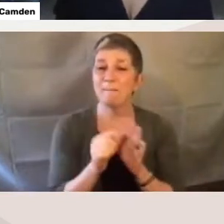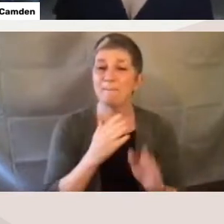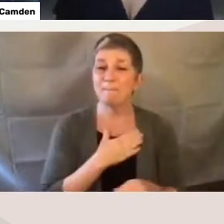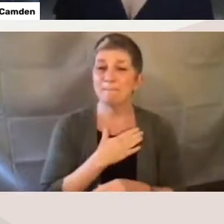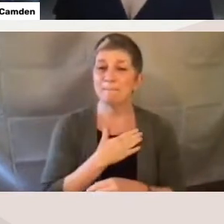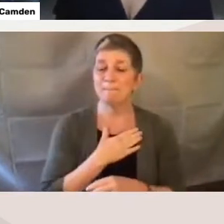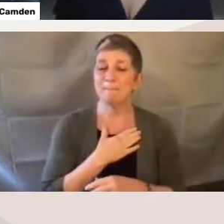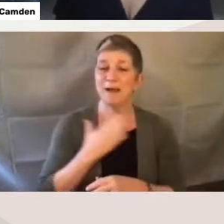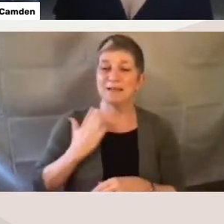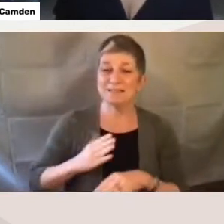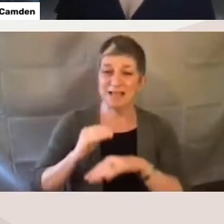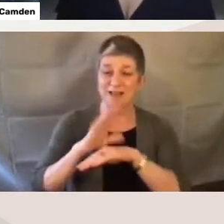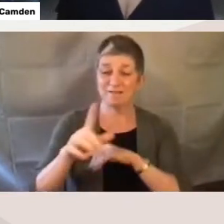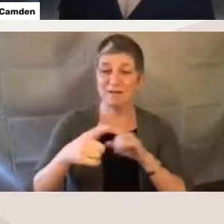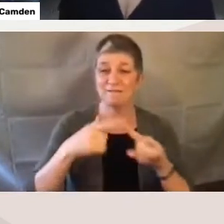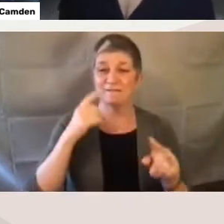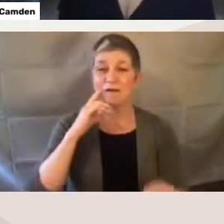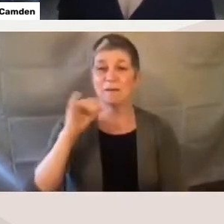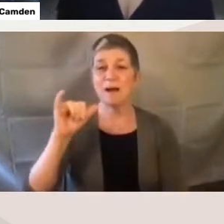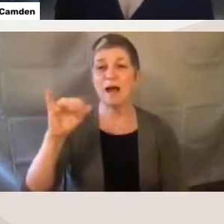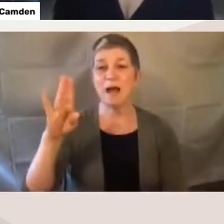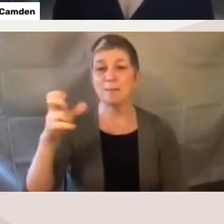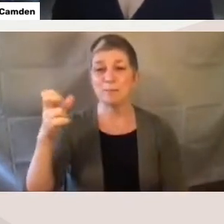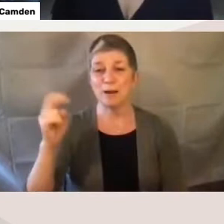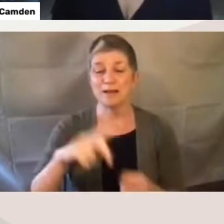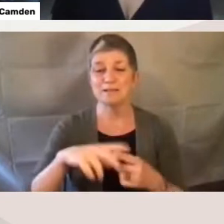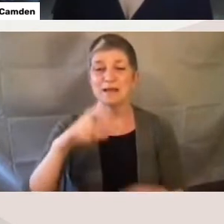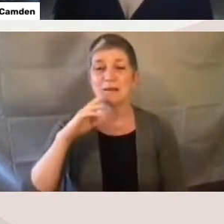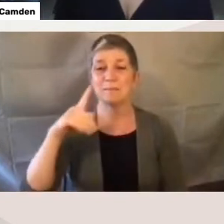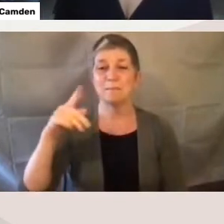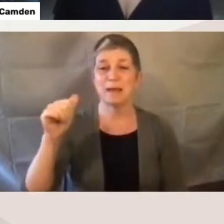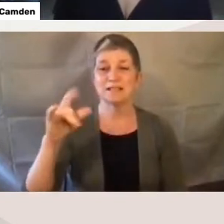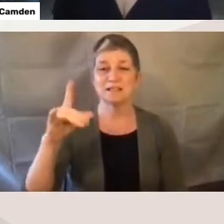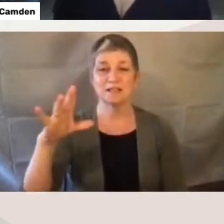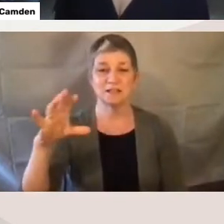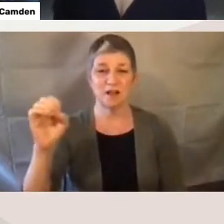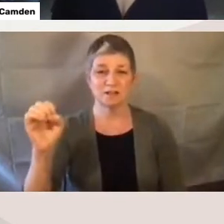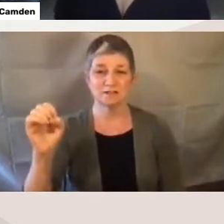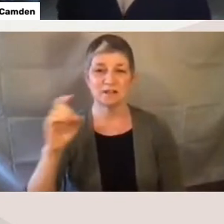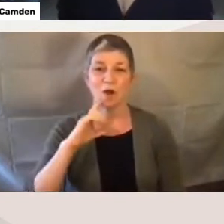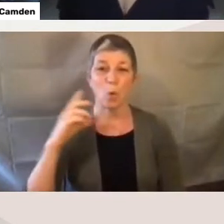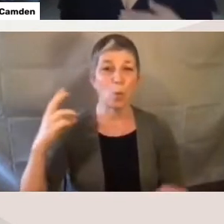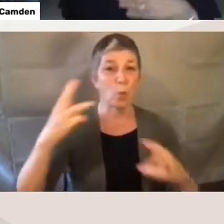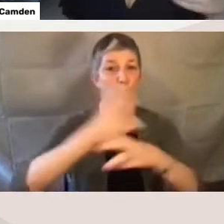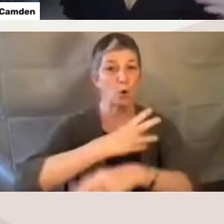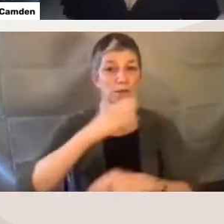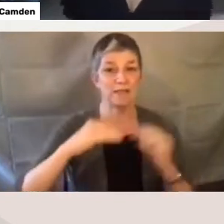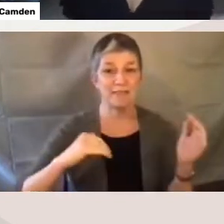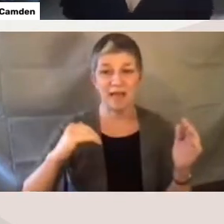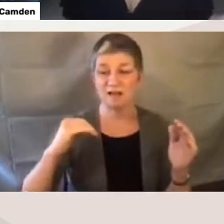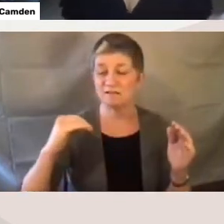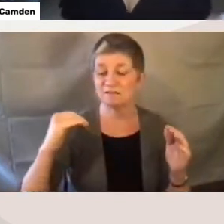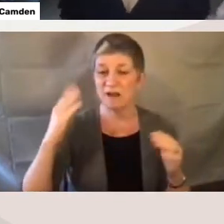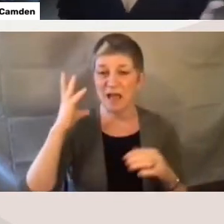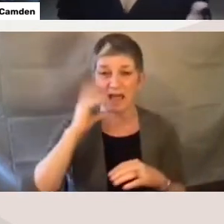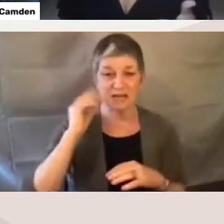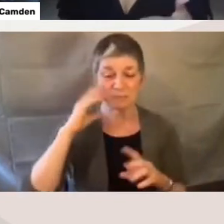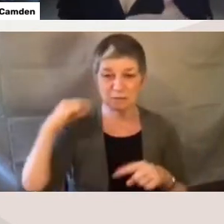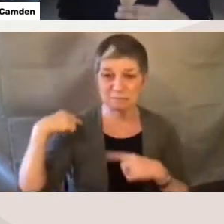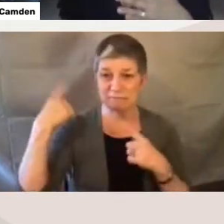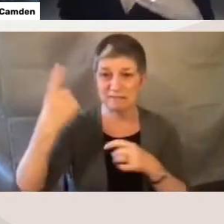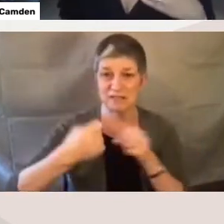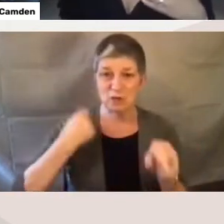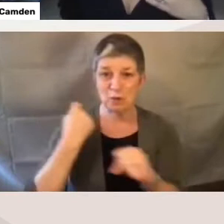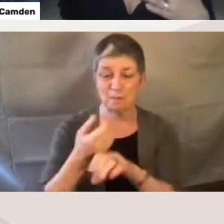my side effects from the Ibrance and Faslodex were probably harsher than they had been in like the 12 months before. And